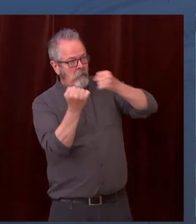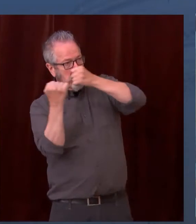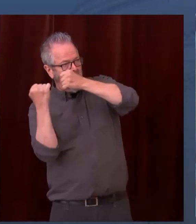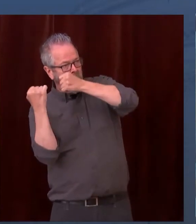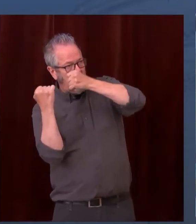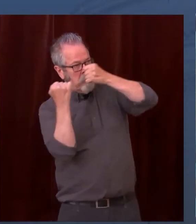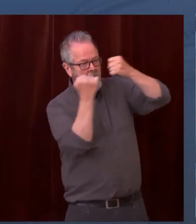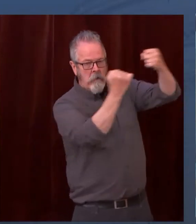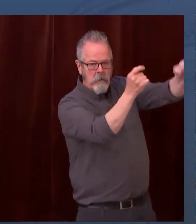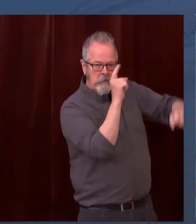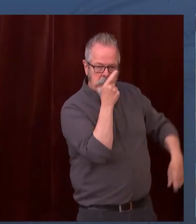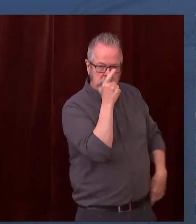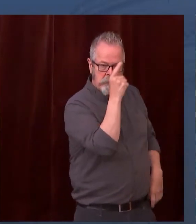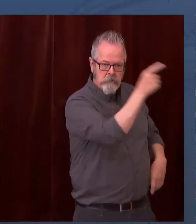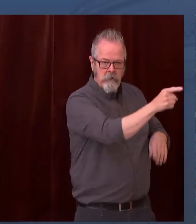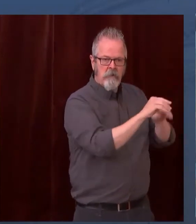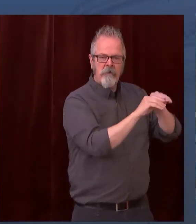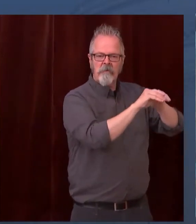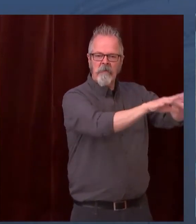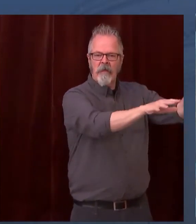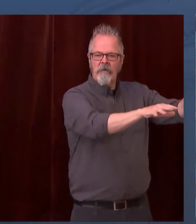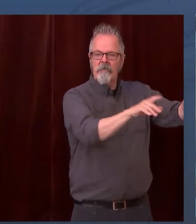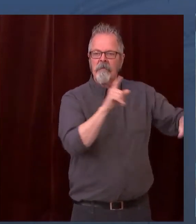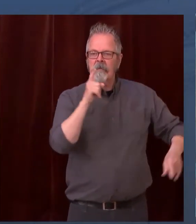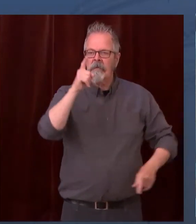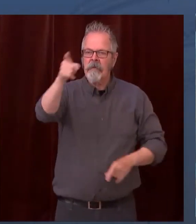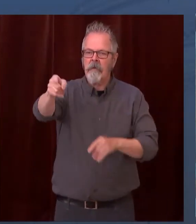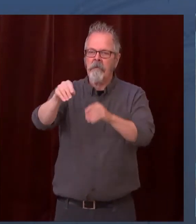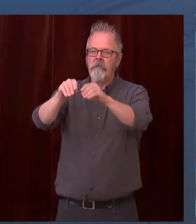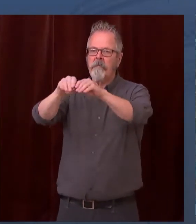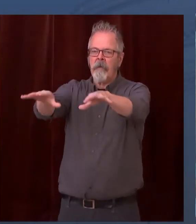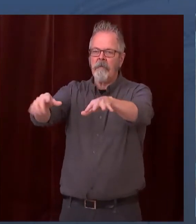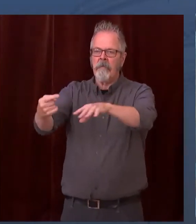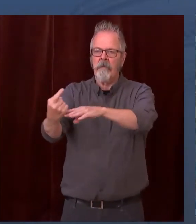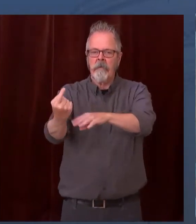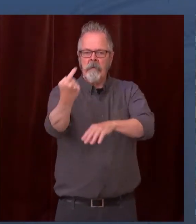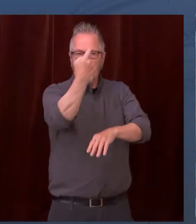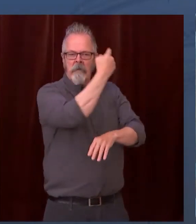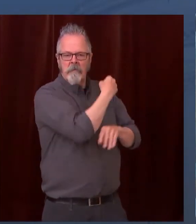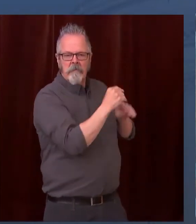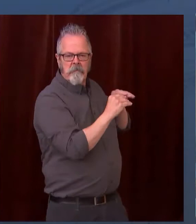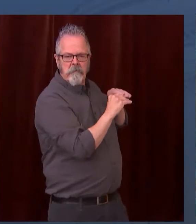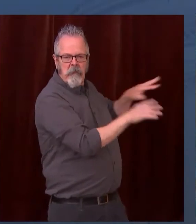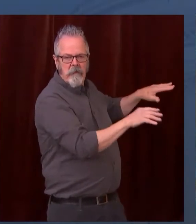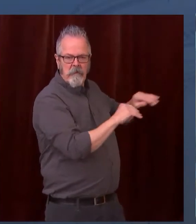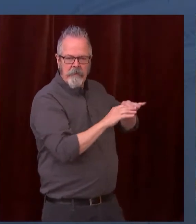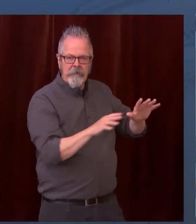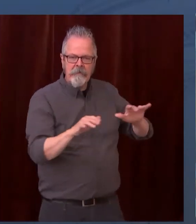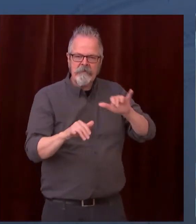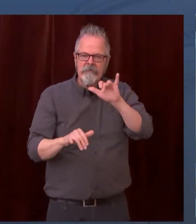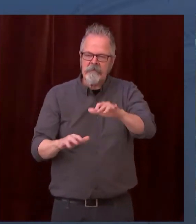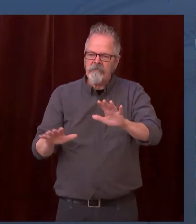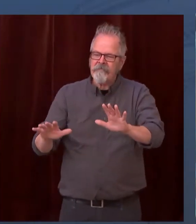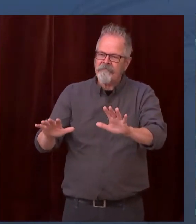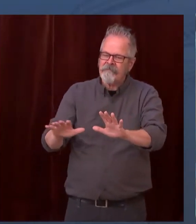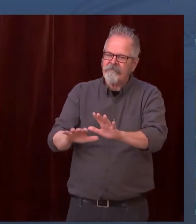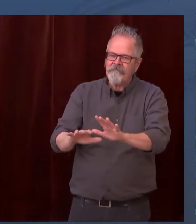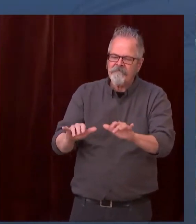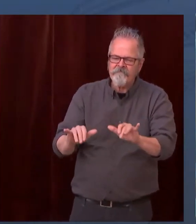from 35% to 65% just within a month. And in Benton Franklin, it's now at about 54%.